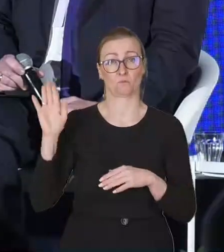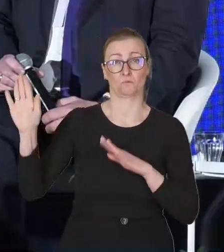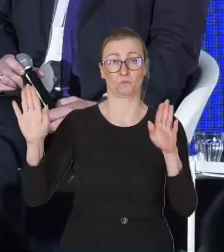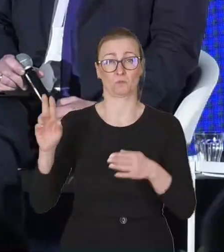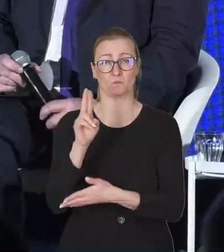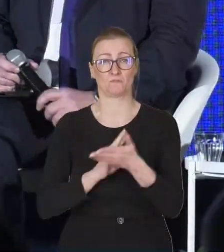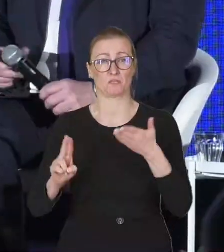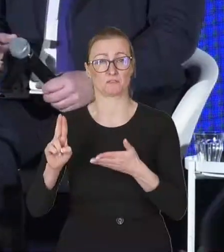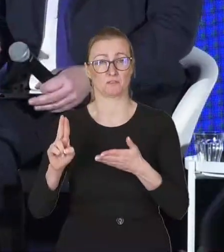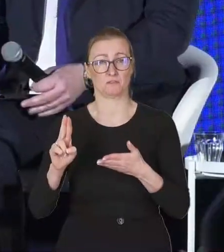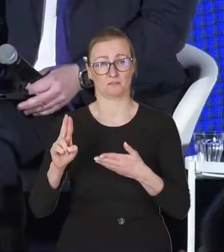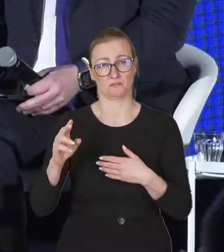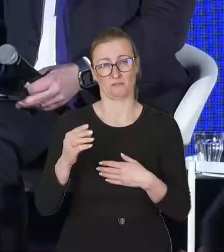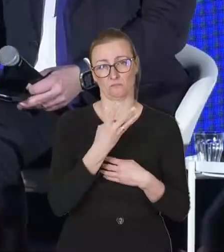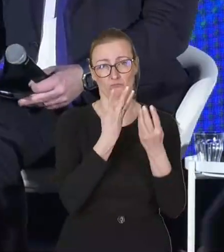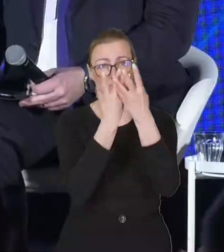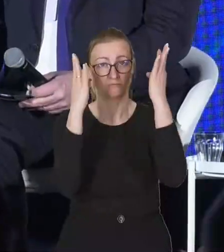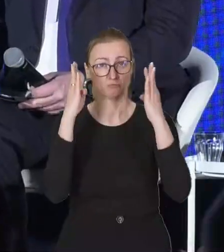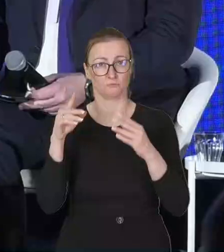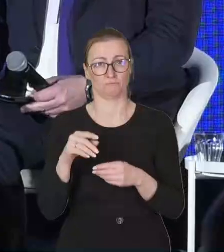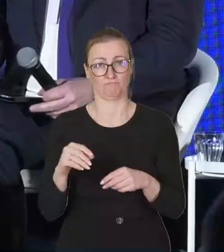group of